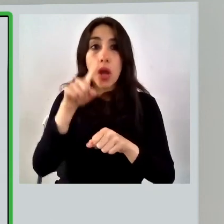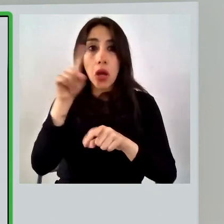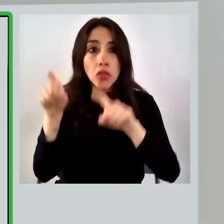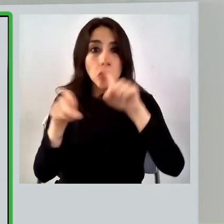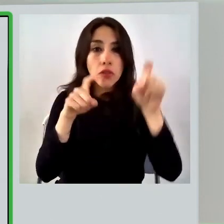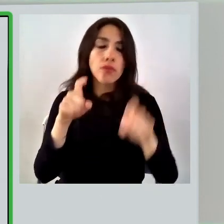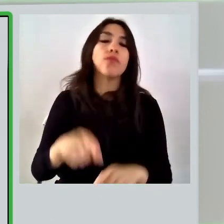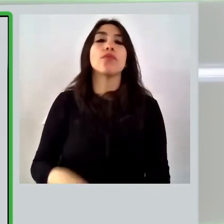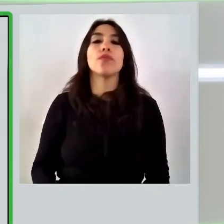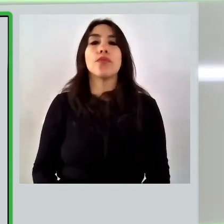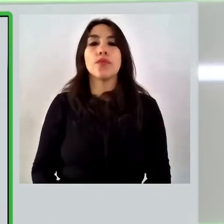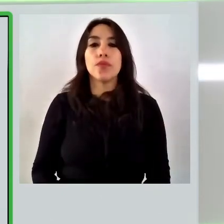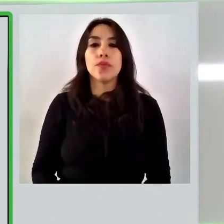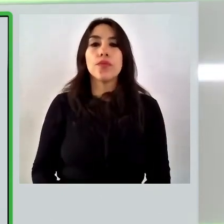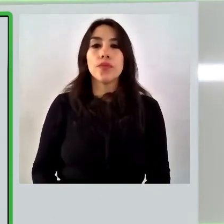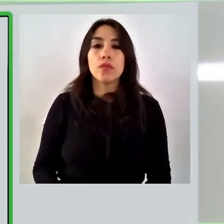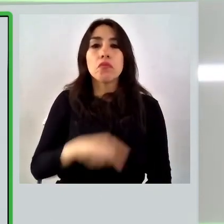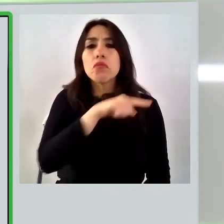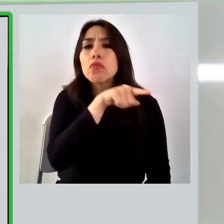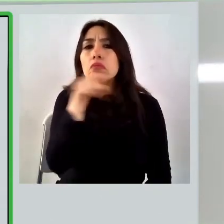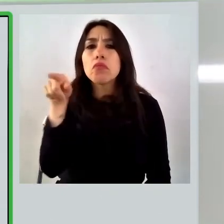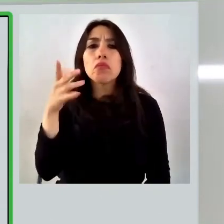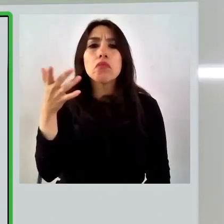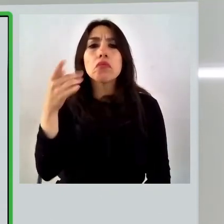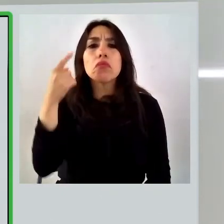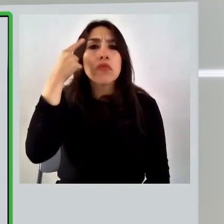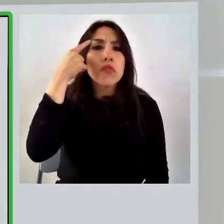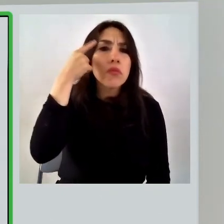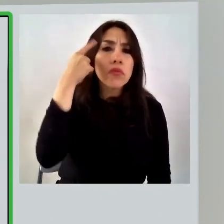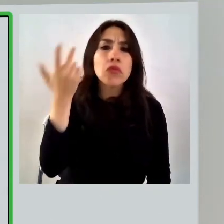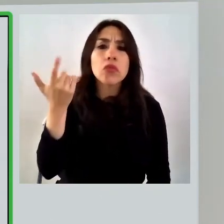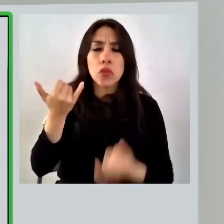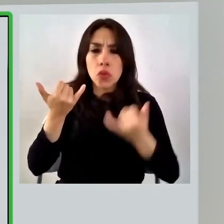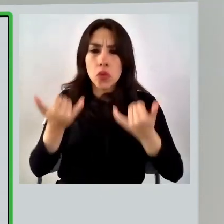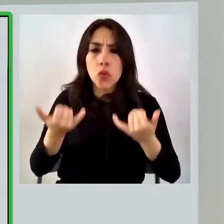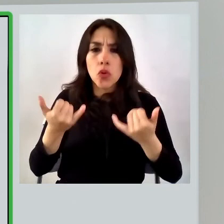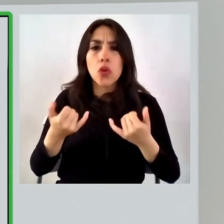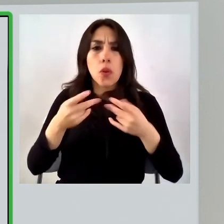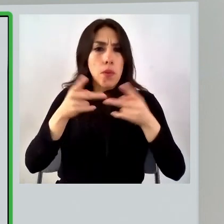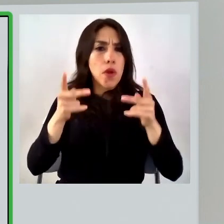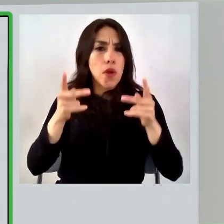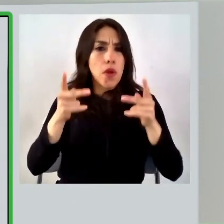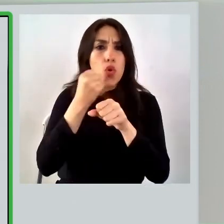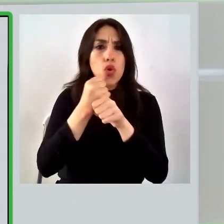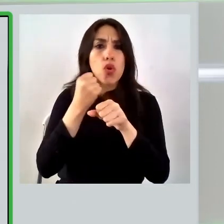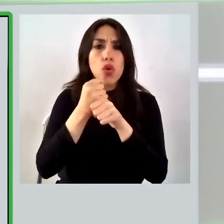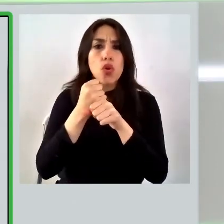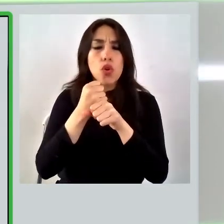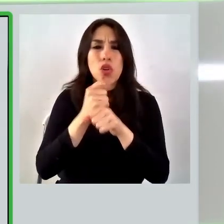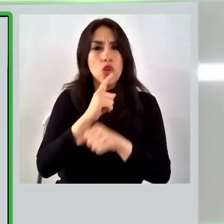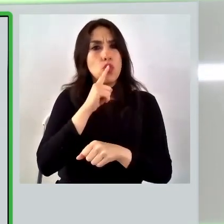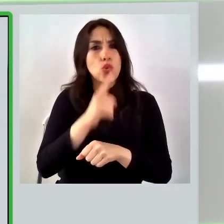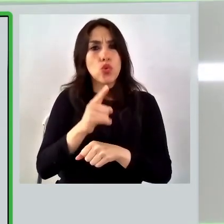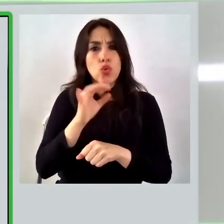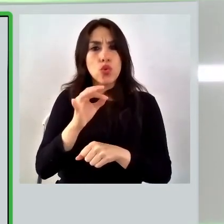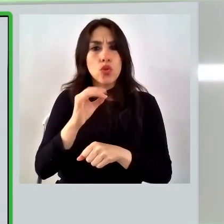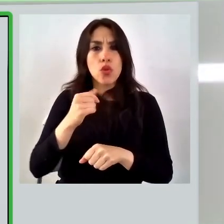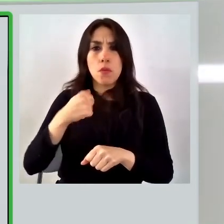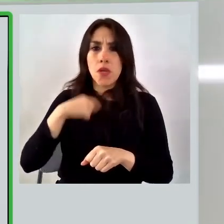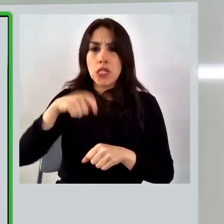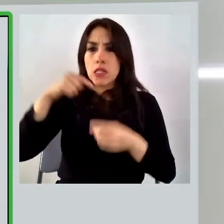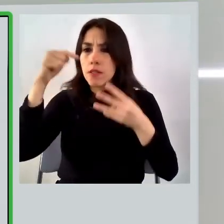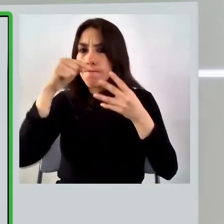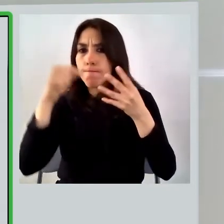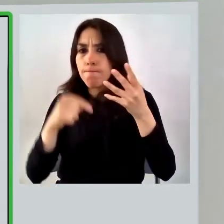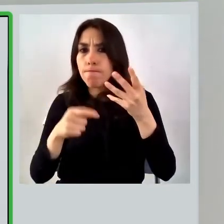with disabilities in terms of having the right technology and environment and support. And this is an important finding because